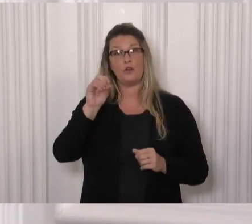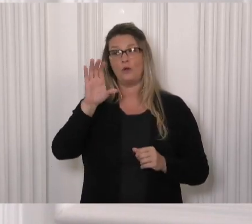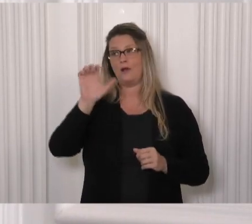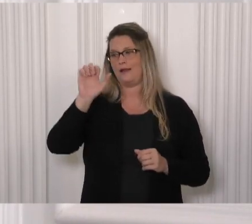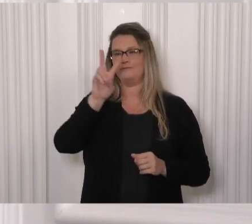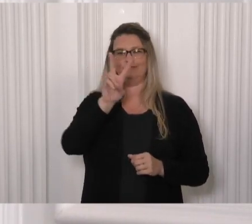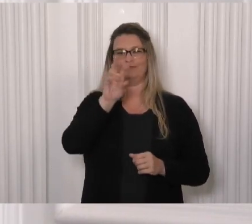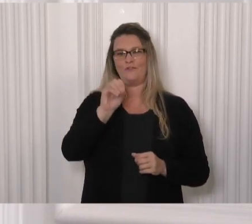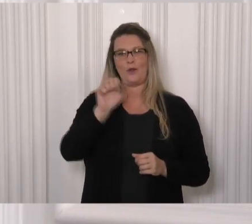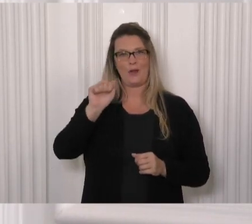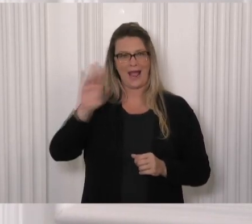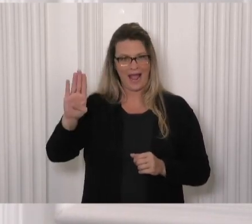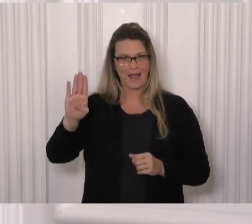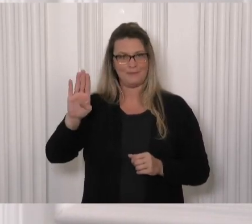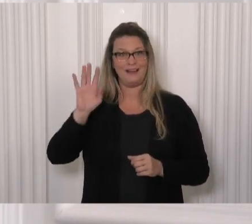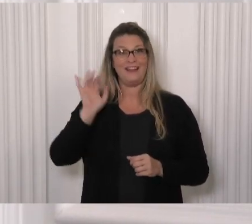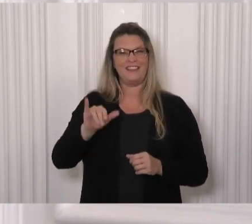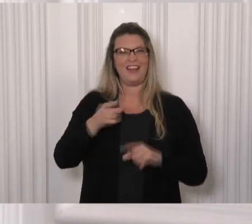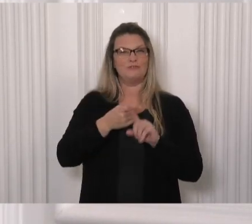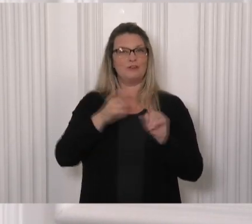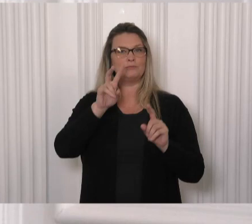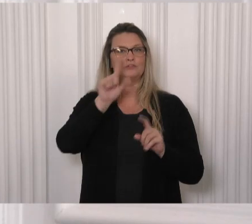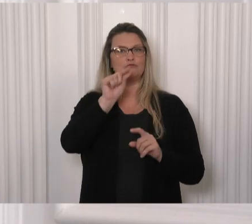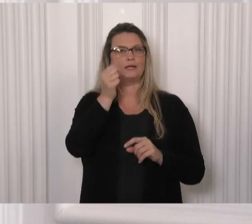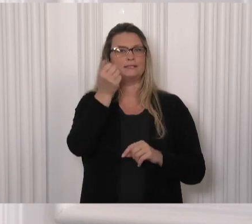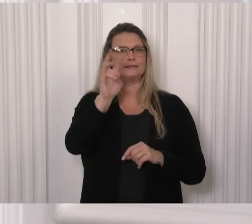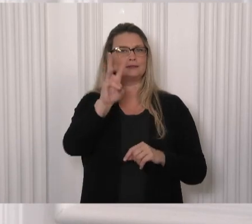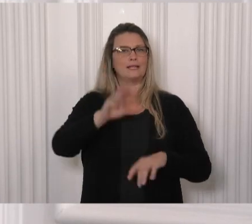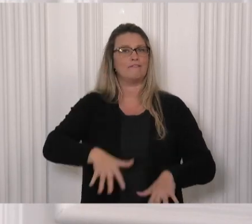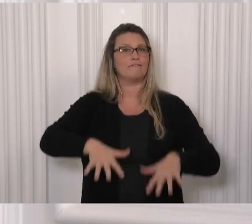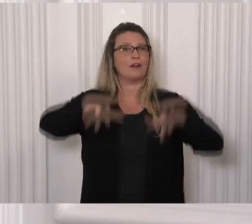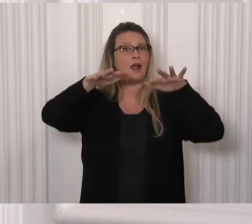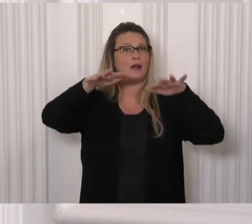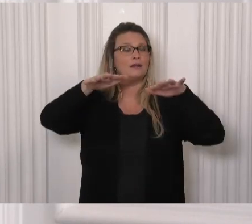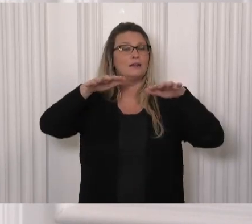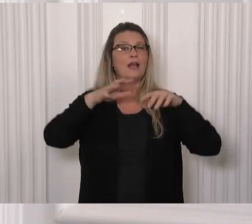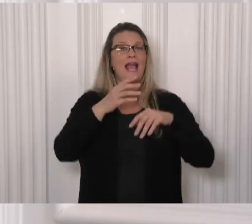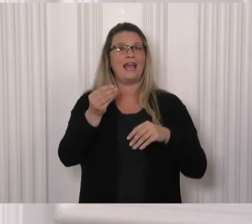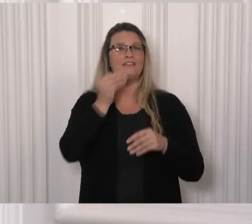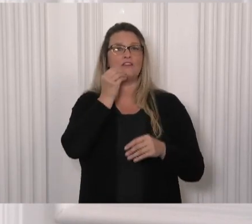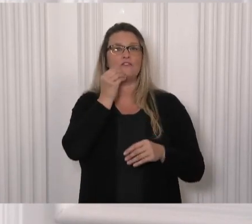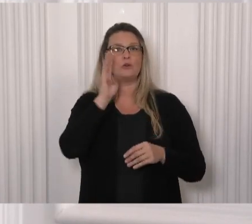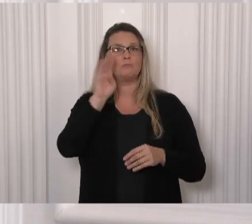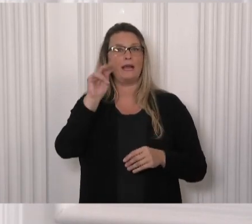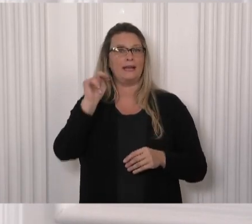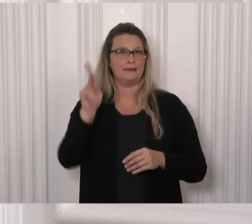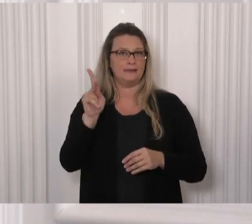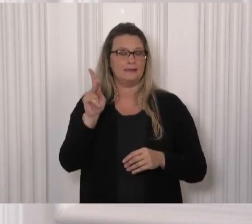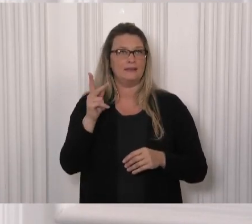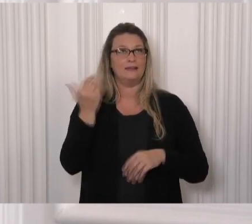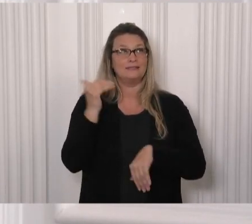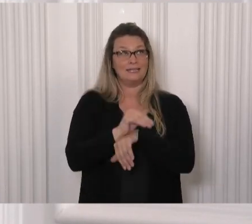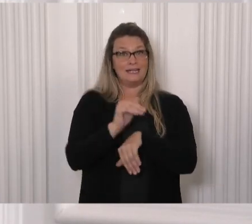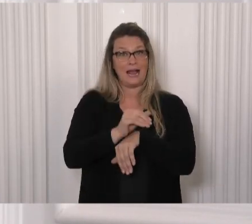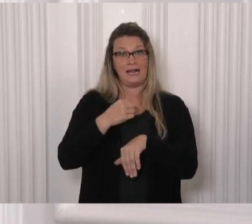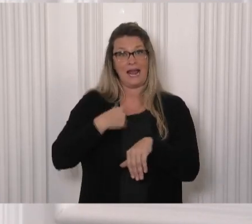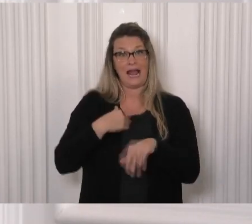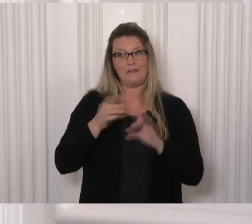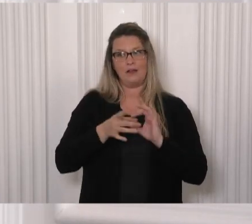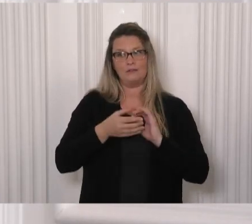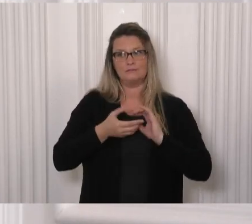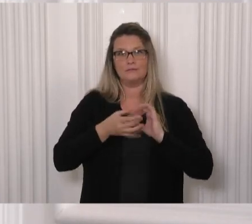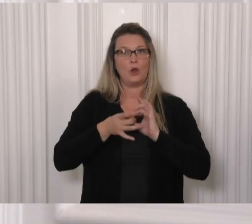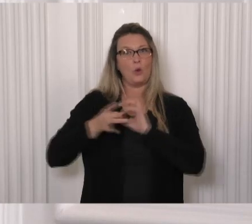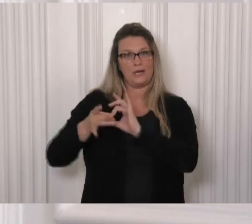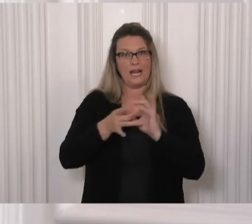from the 2016 flood, as well as the food bank. Tonight at 5:30, I have a coordination call with all those